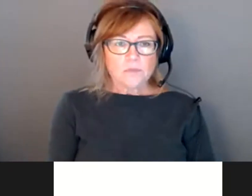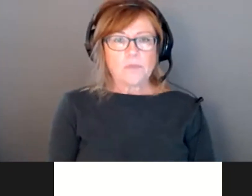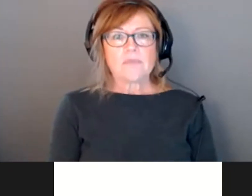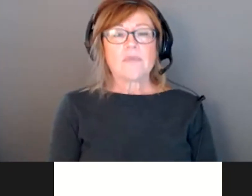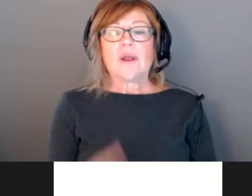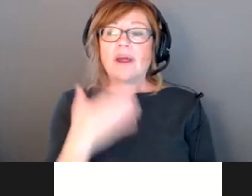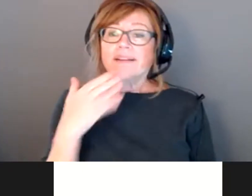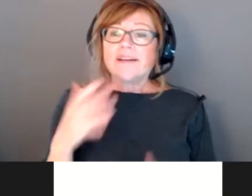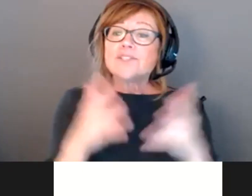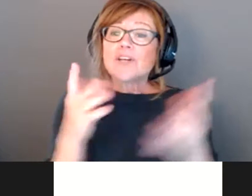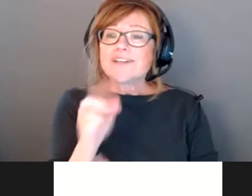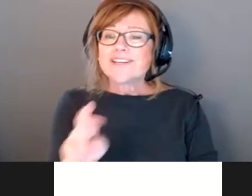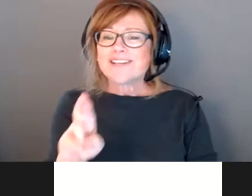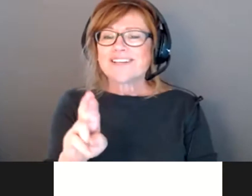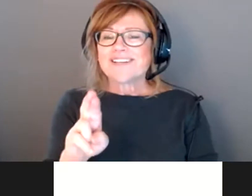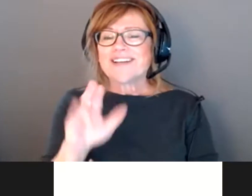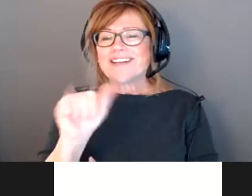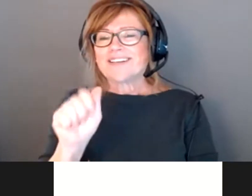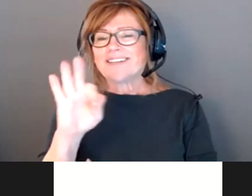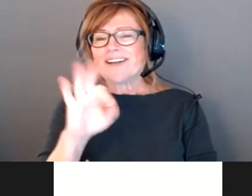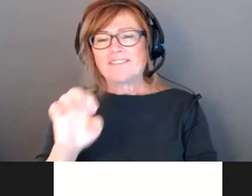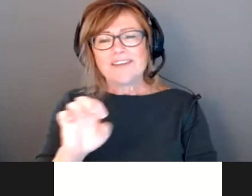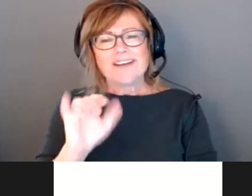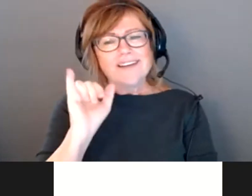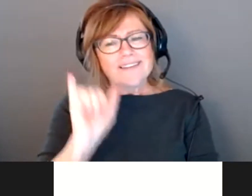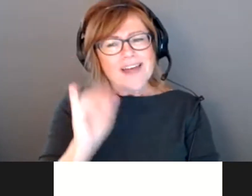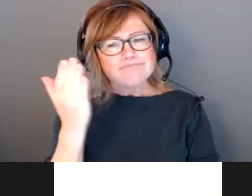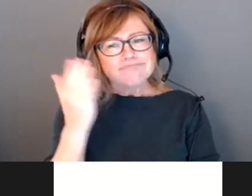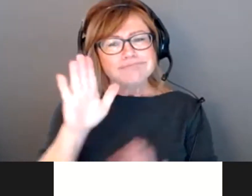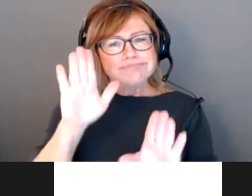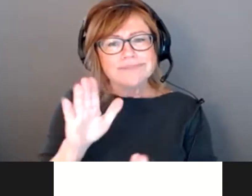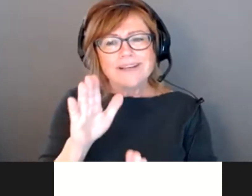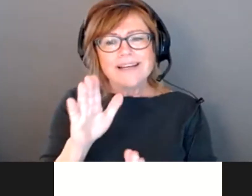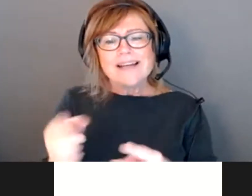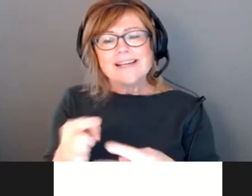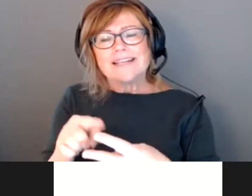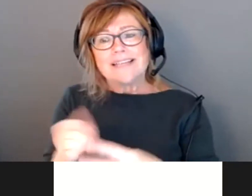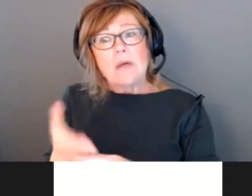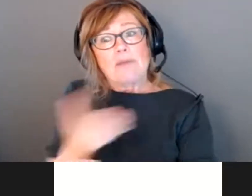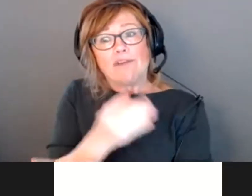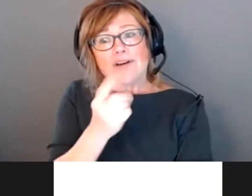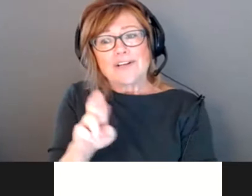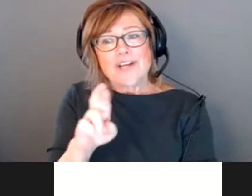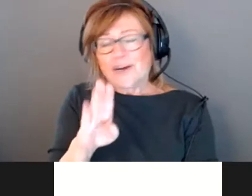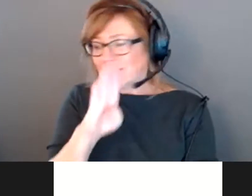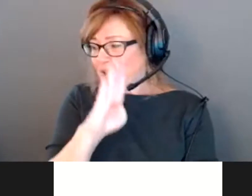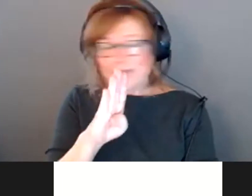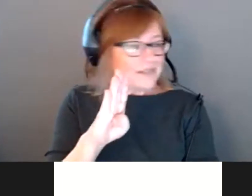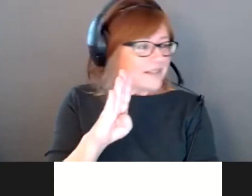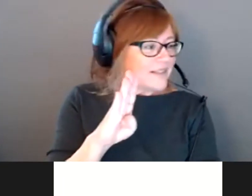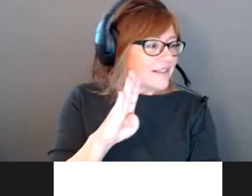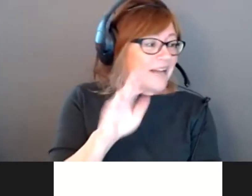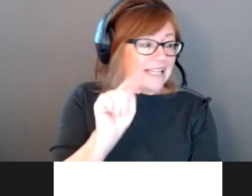Thank you so much, Dr. Yaffe. That was wonderful. And Dr. Bachir before that. I'm going to invite you both to come back on.